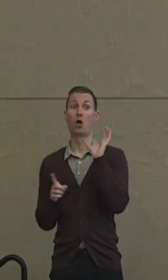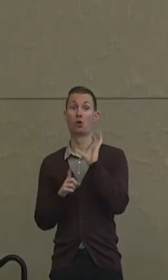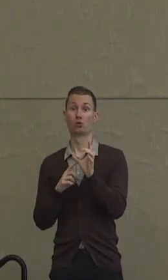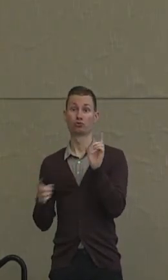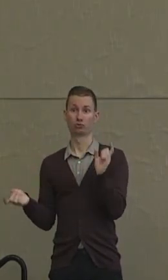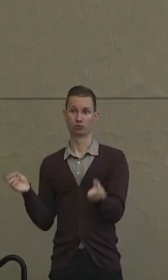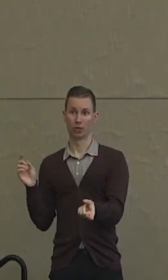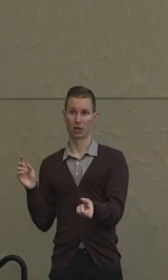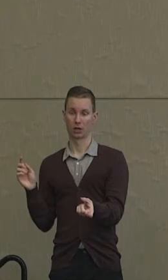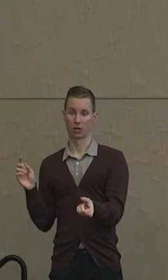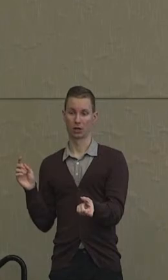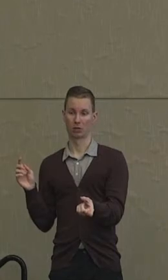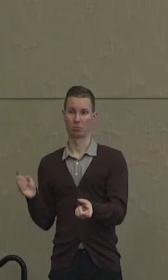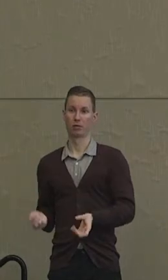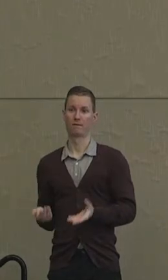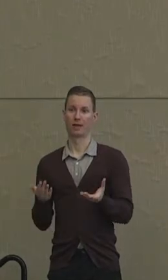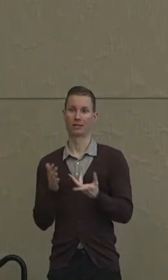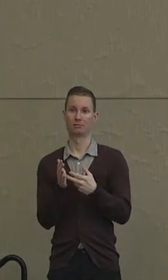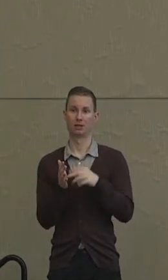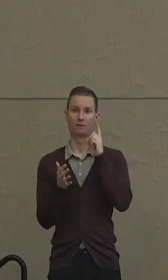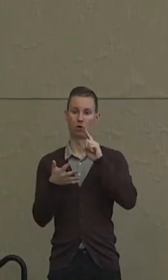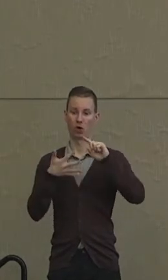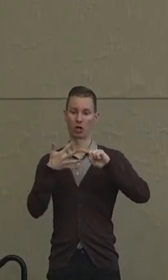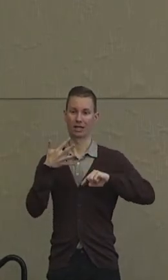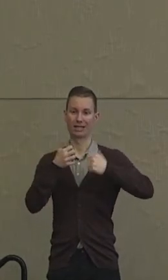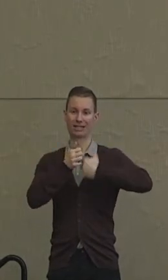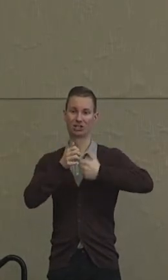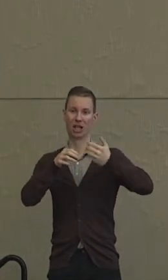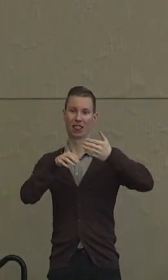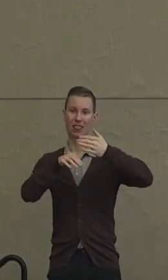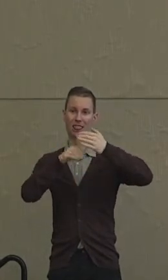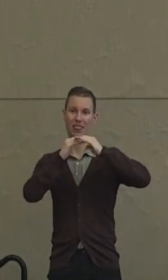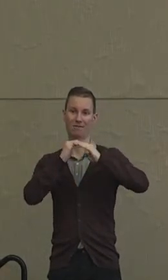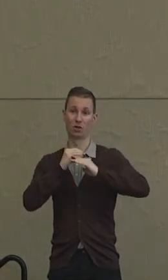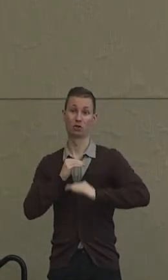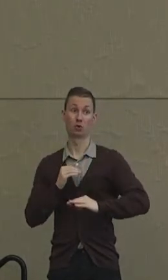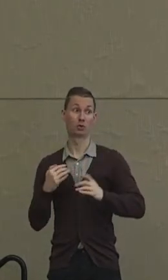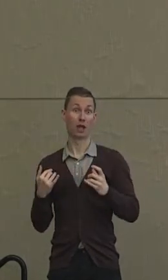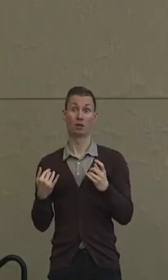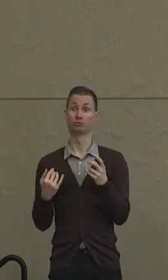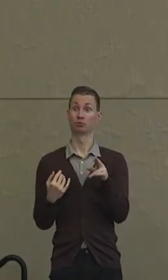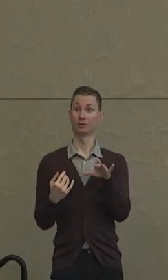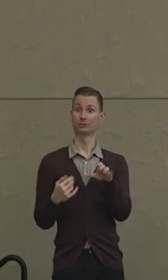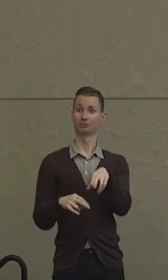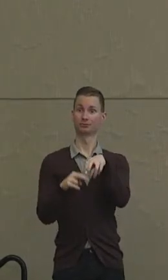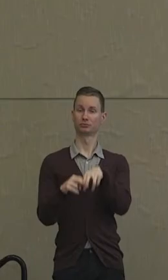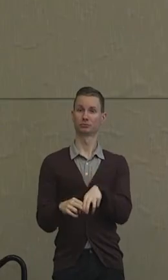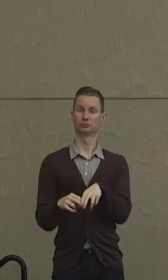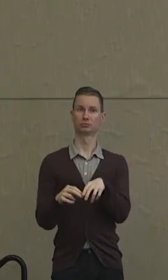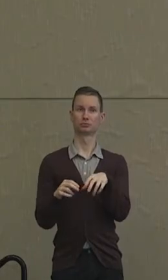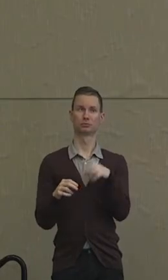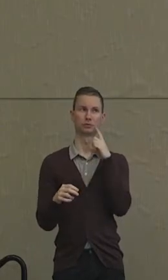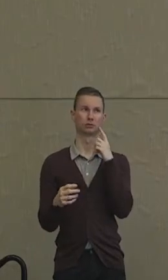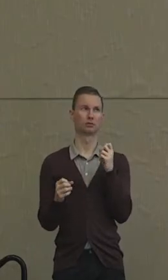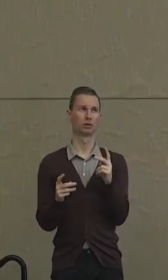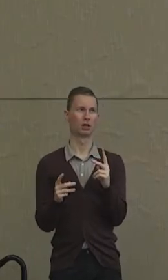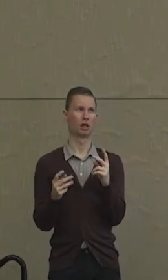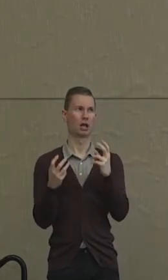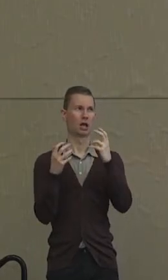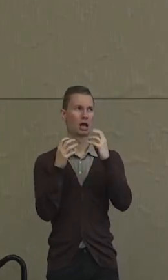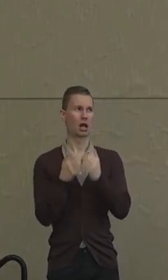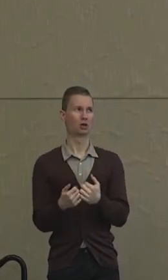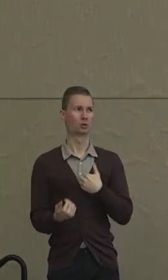change gives meaning to all those other levels. Mm. So now when UIC sits down to think about, okay, how are we going